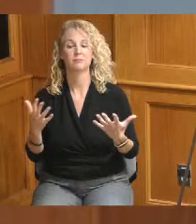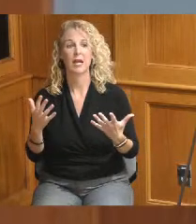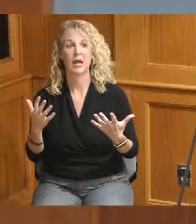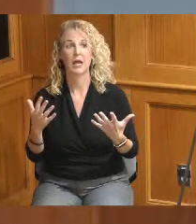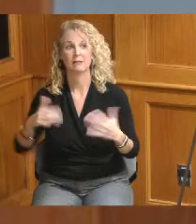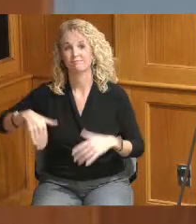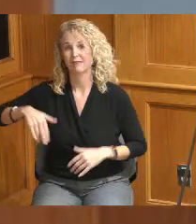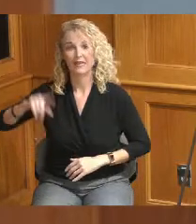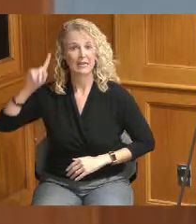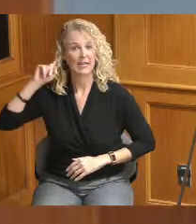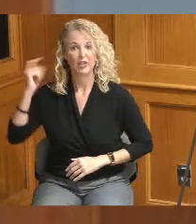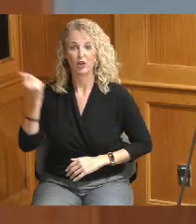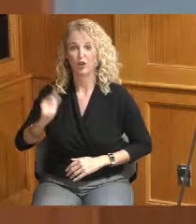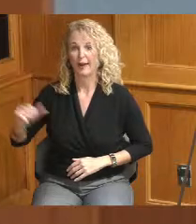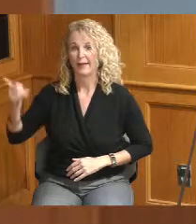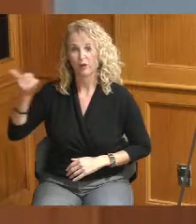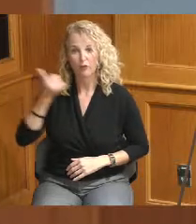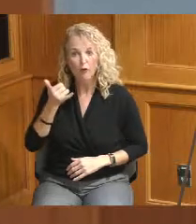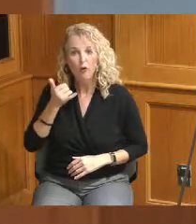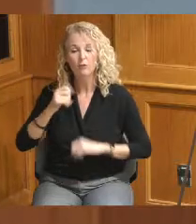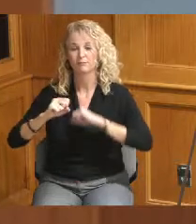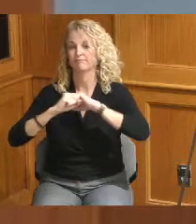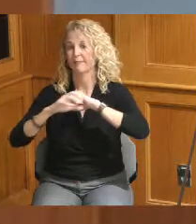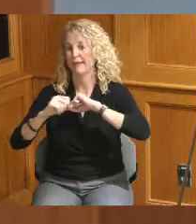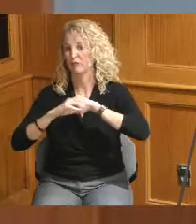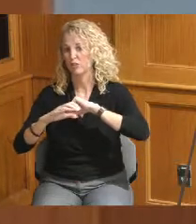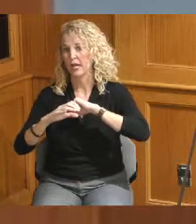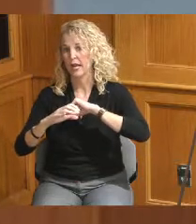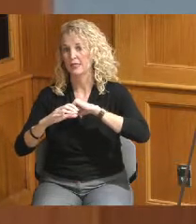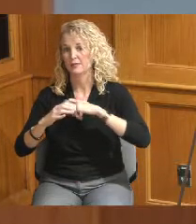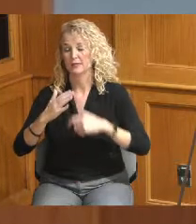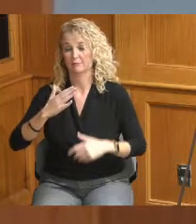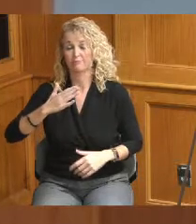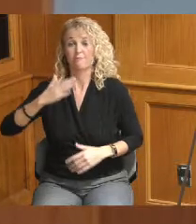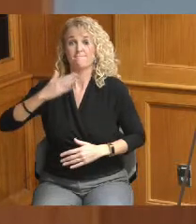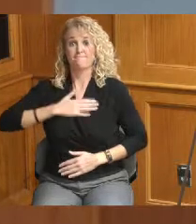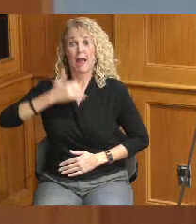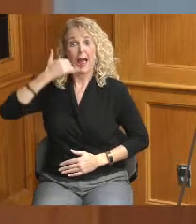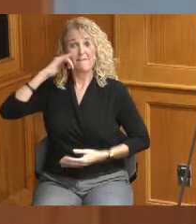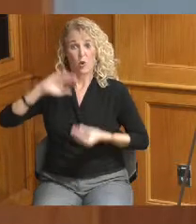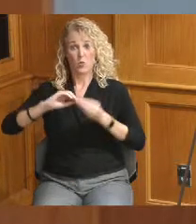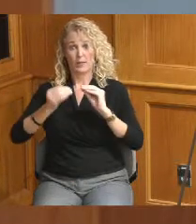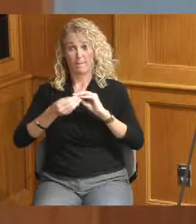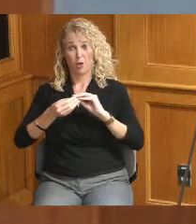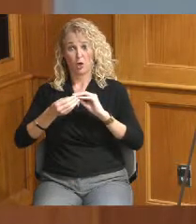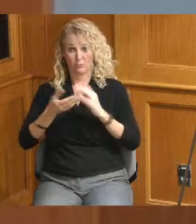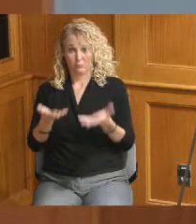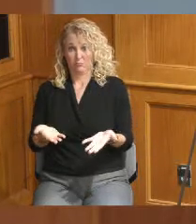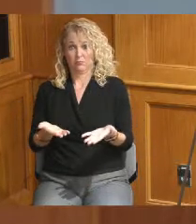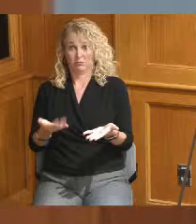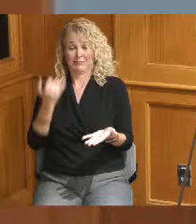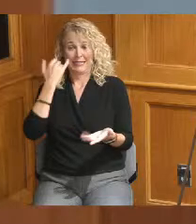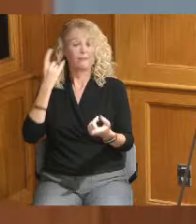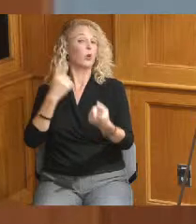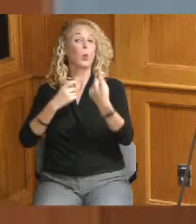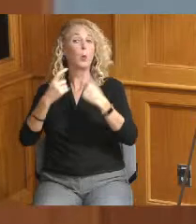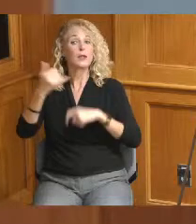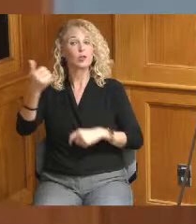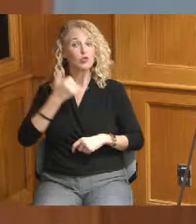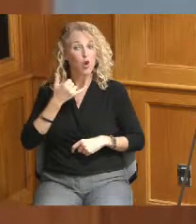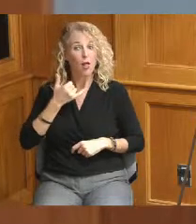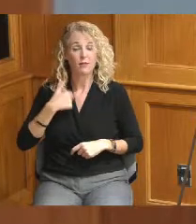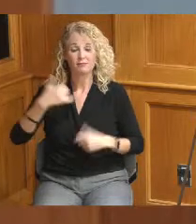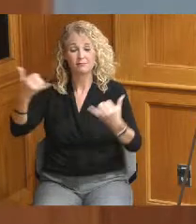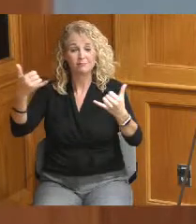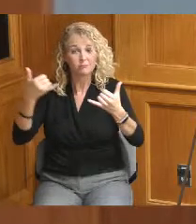did not hear any calls. The advertisement places my phone number, my direct line, to call if there are any questions. I have not